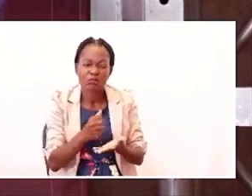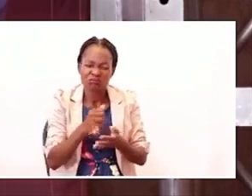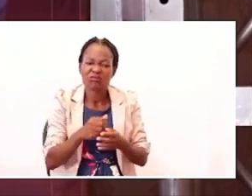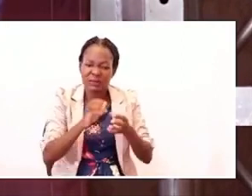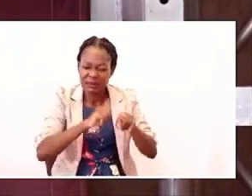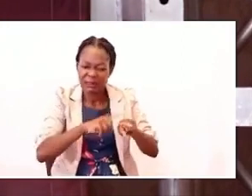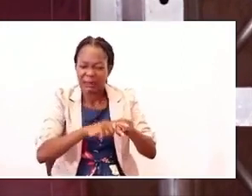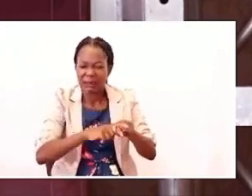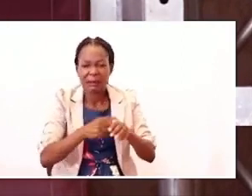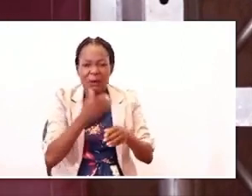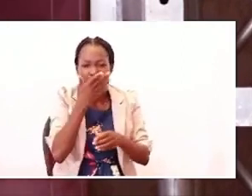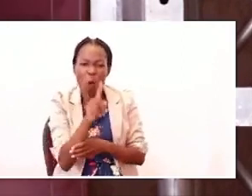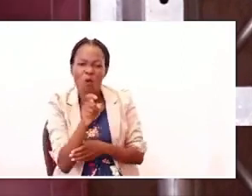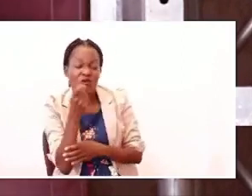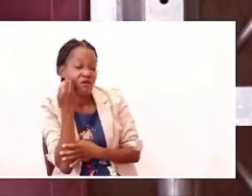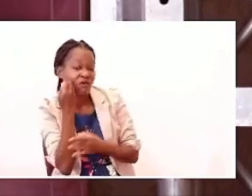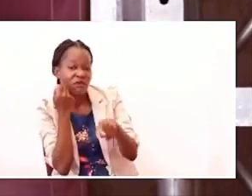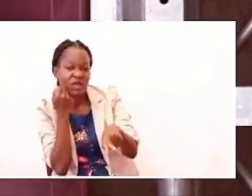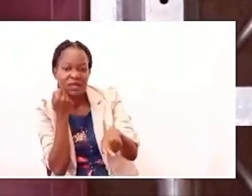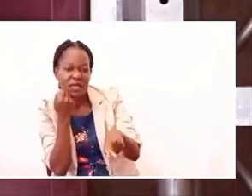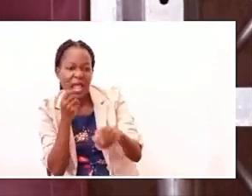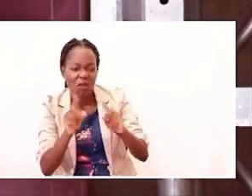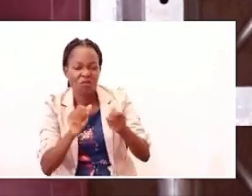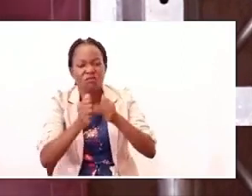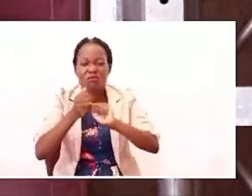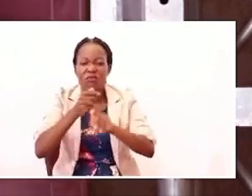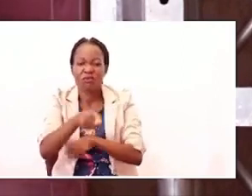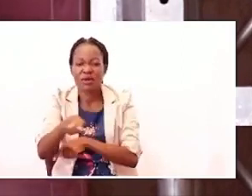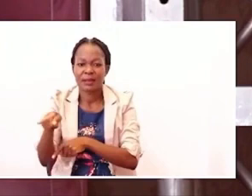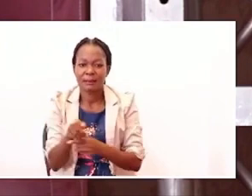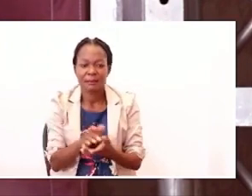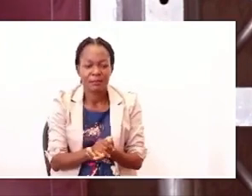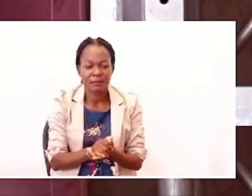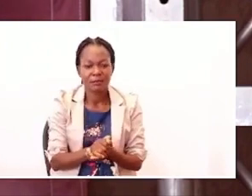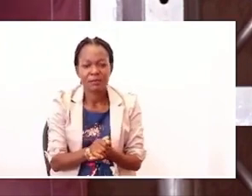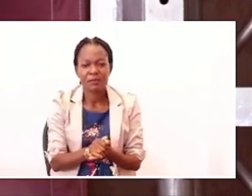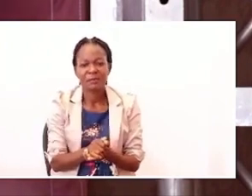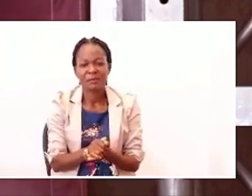pandemic, in spite of the incidence